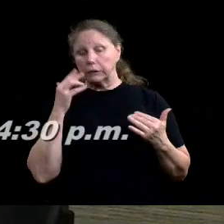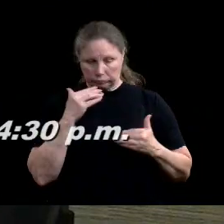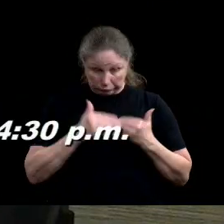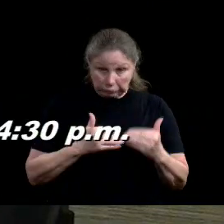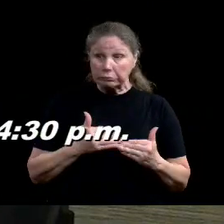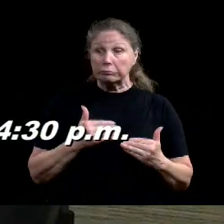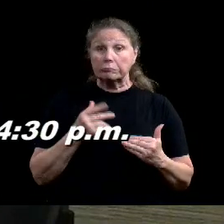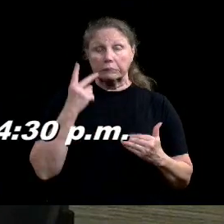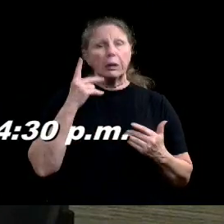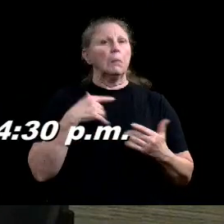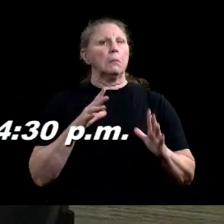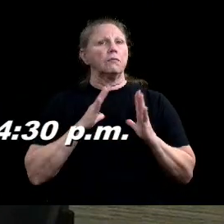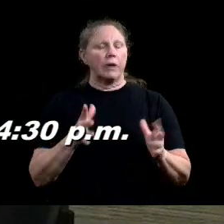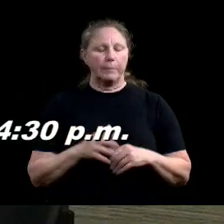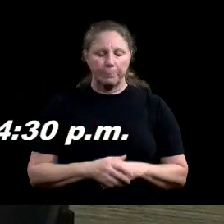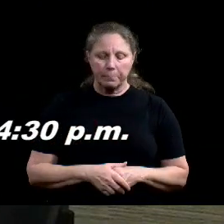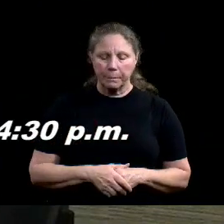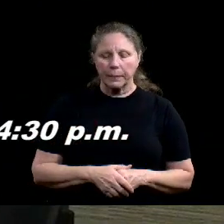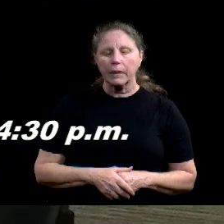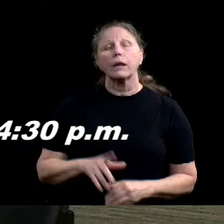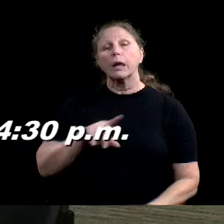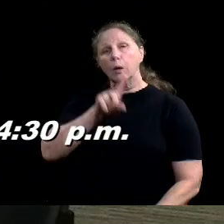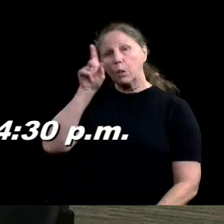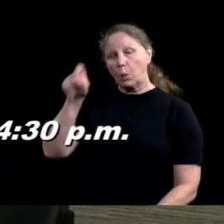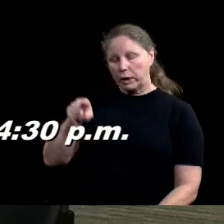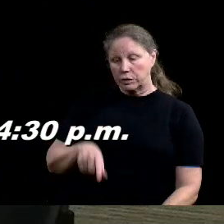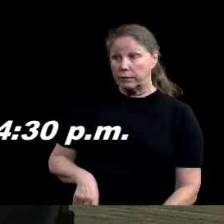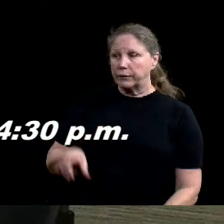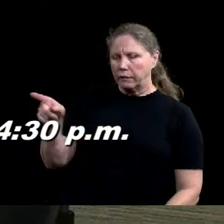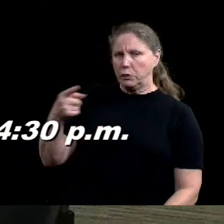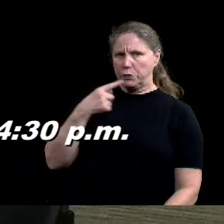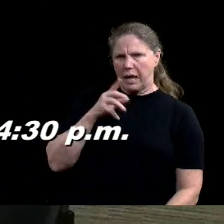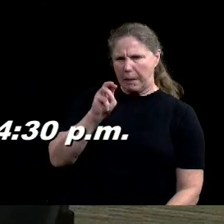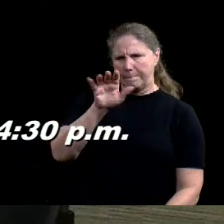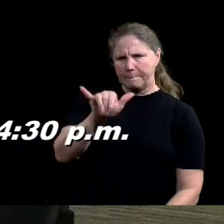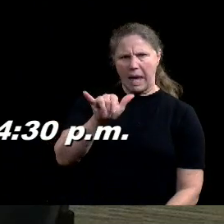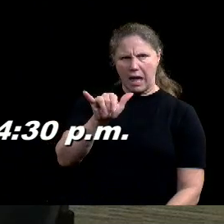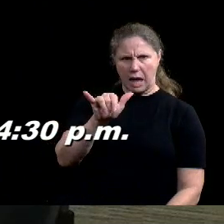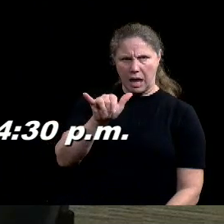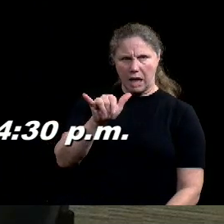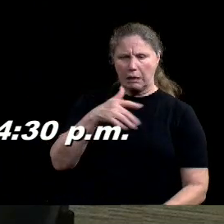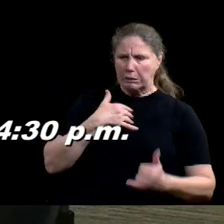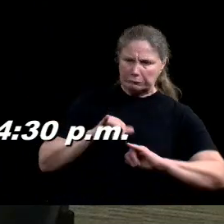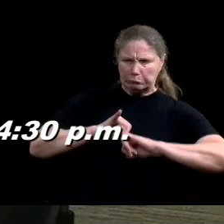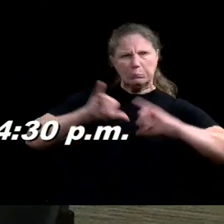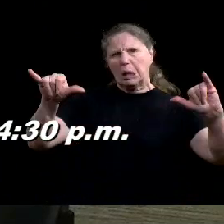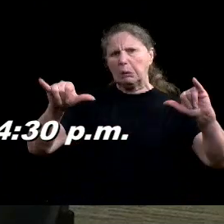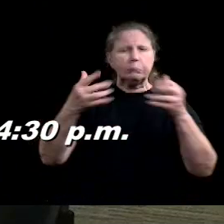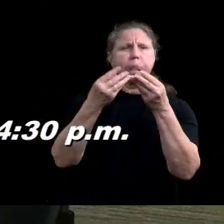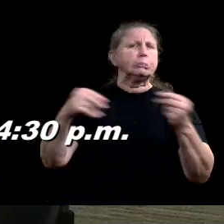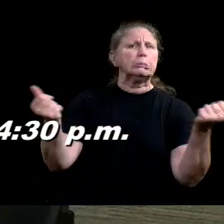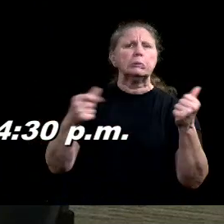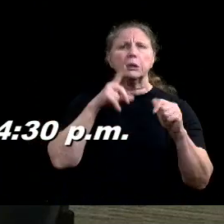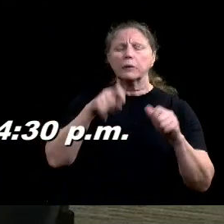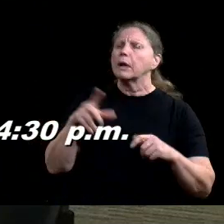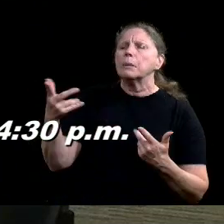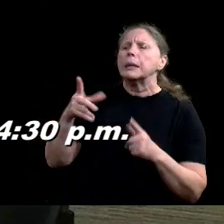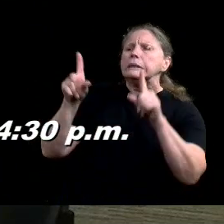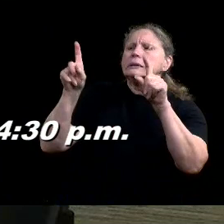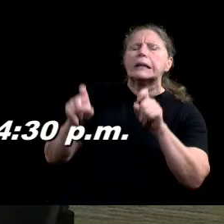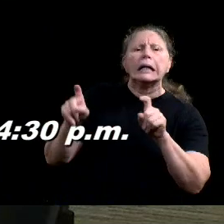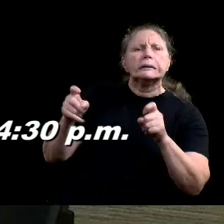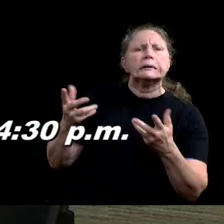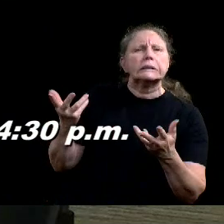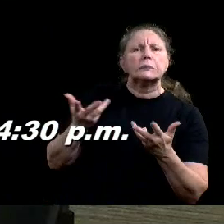orders in May, what number of tests do you have in mind that would provide a level of comfort in doing so? And following up, is that a